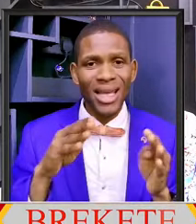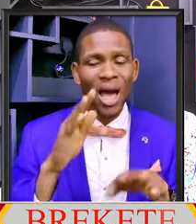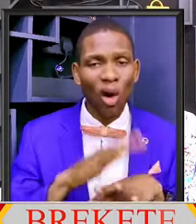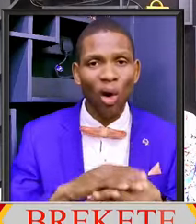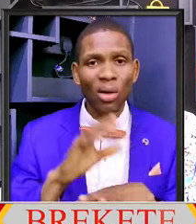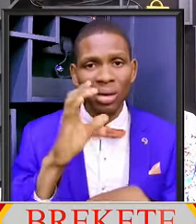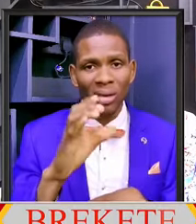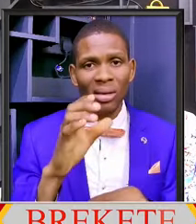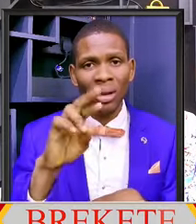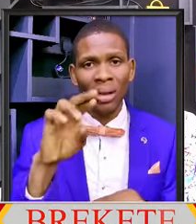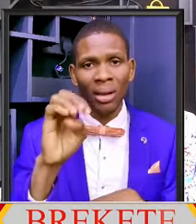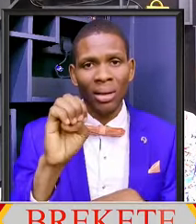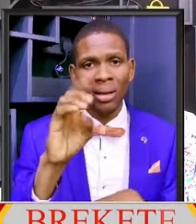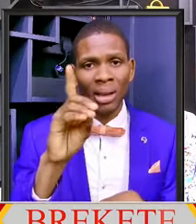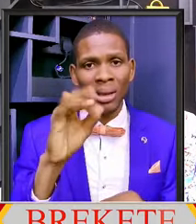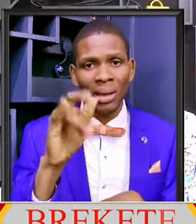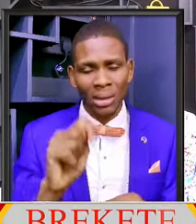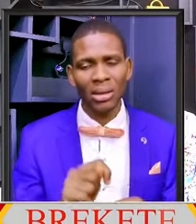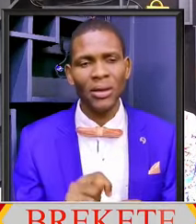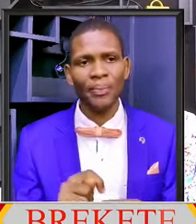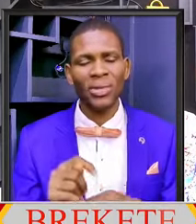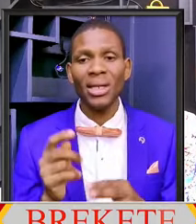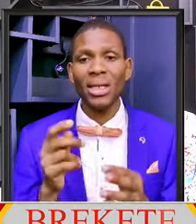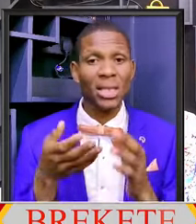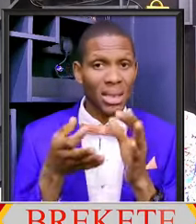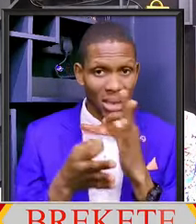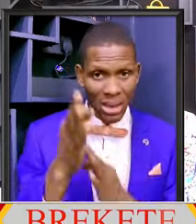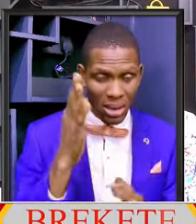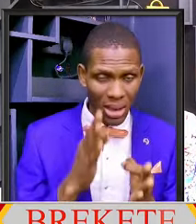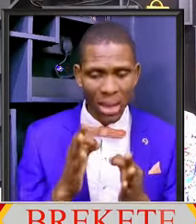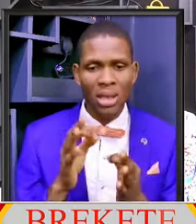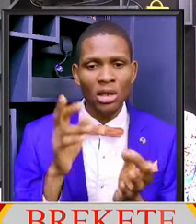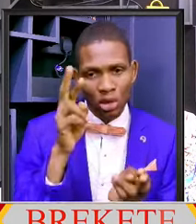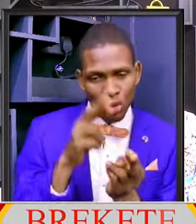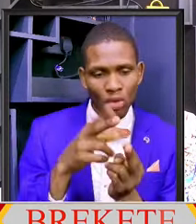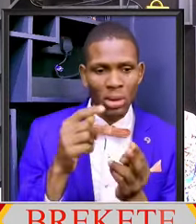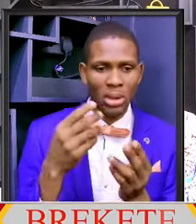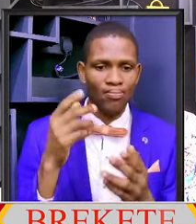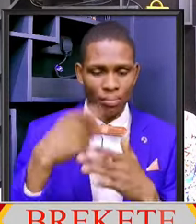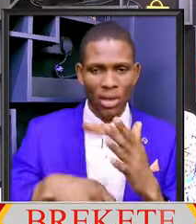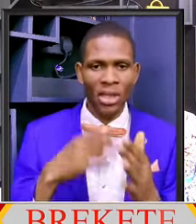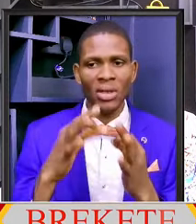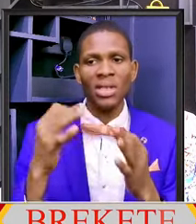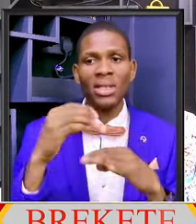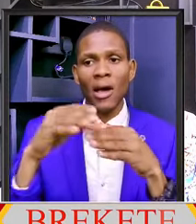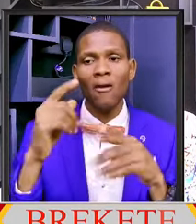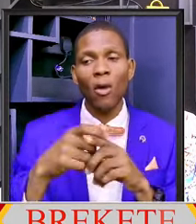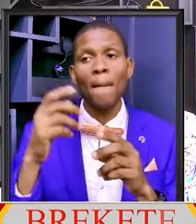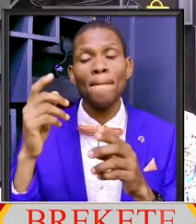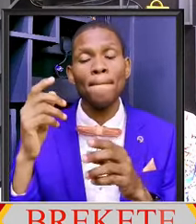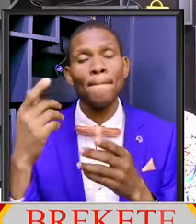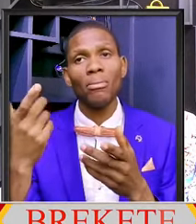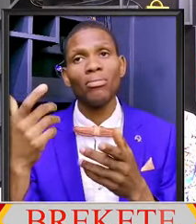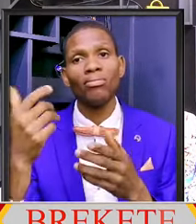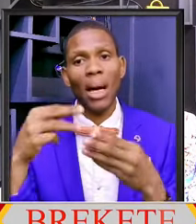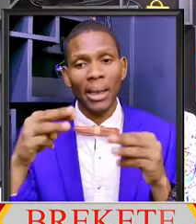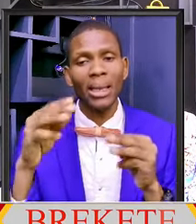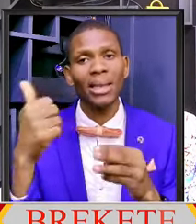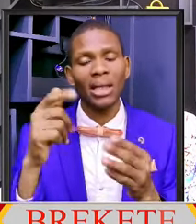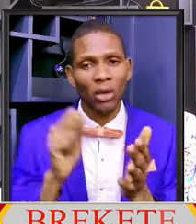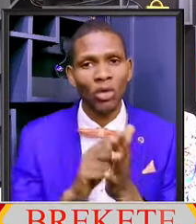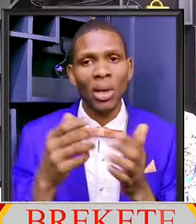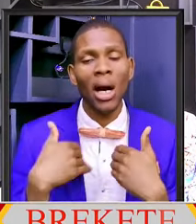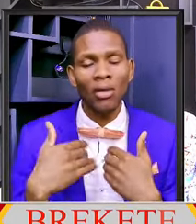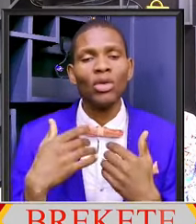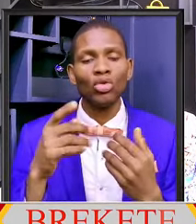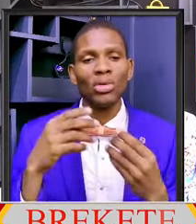credit. Instead, reduce the price. Even they sell on 10,000 for market. You get them for 8,000.